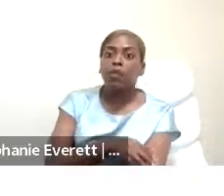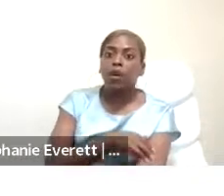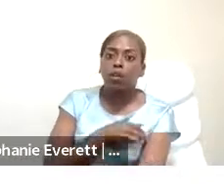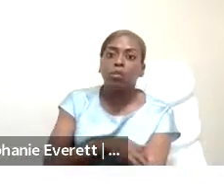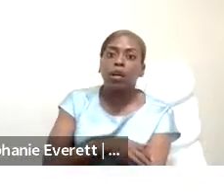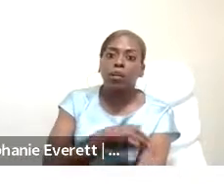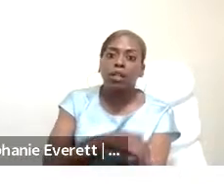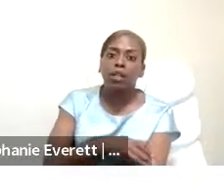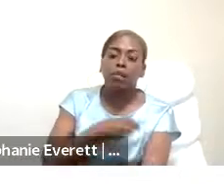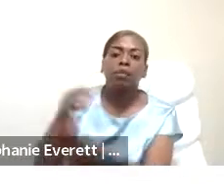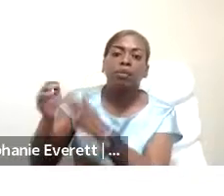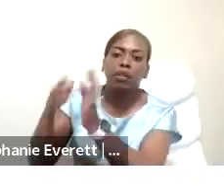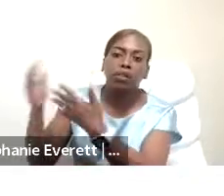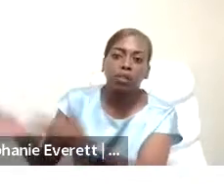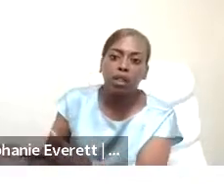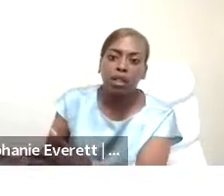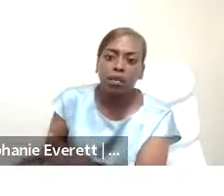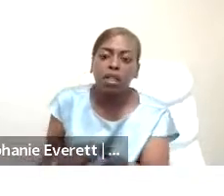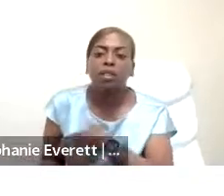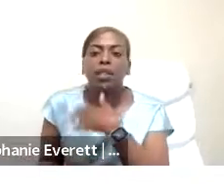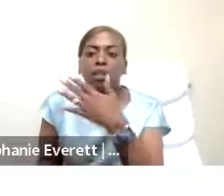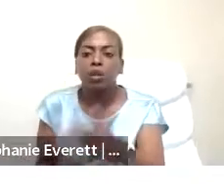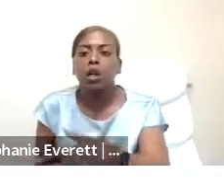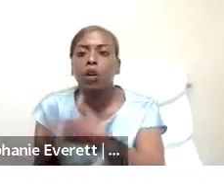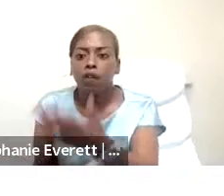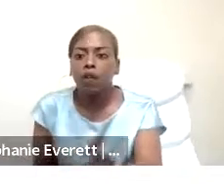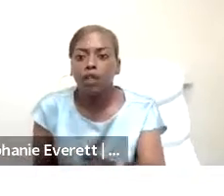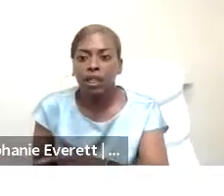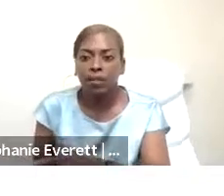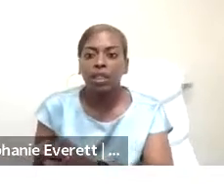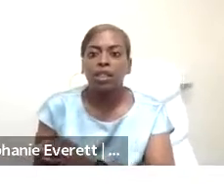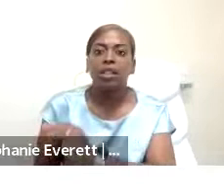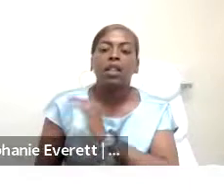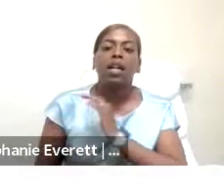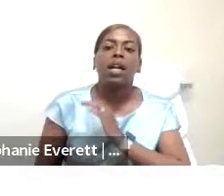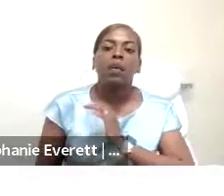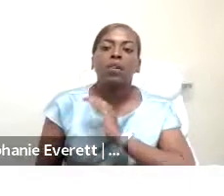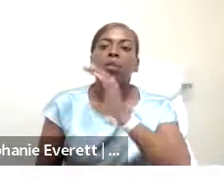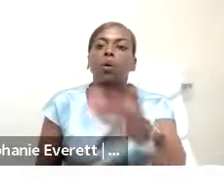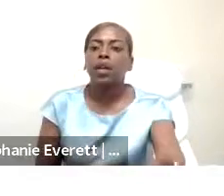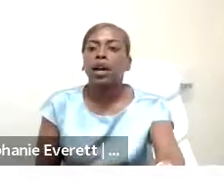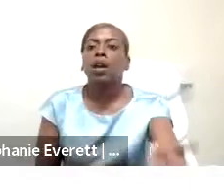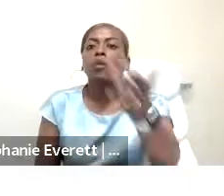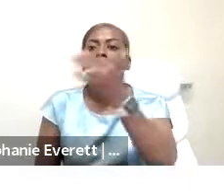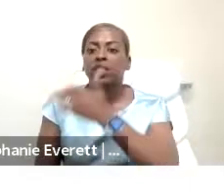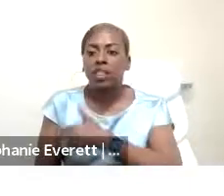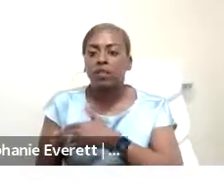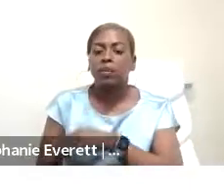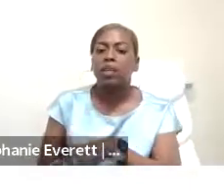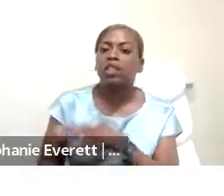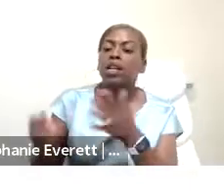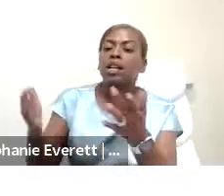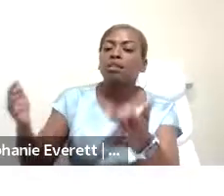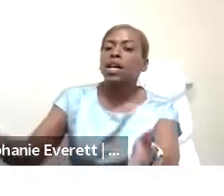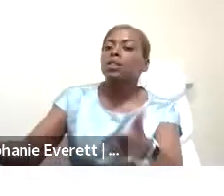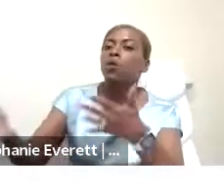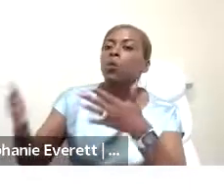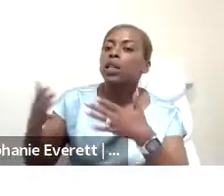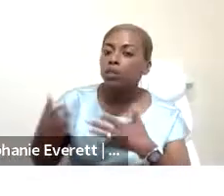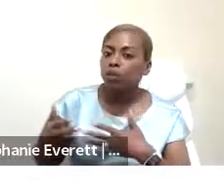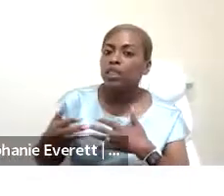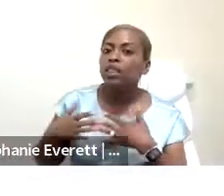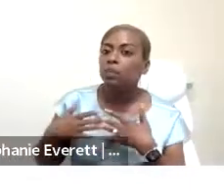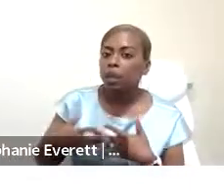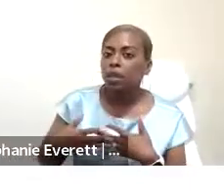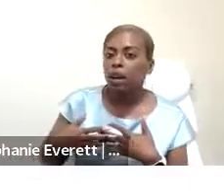for those community meetings, because we go out 4 times a year. and we report out and we receive information. So that's when